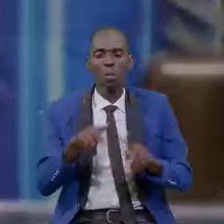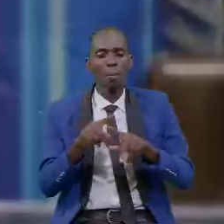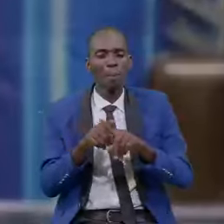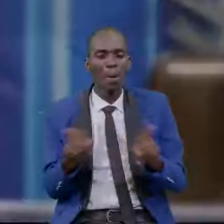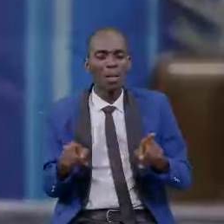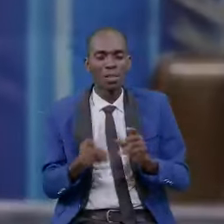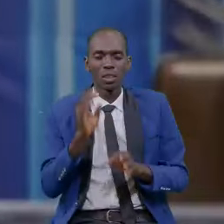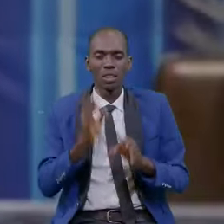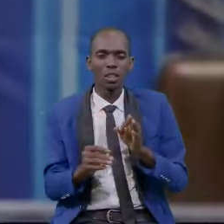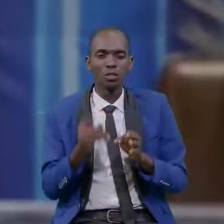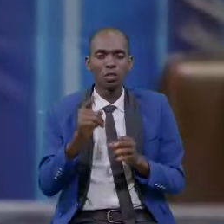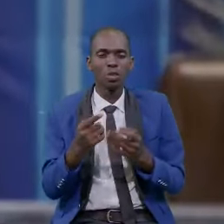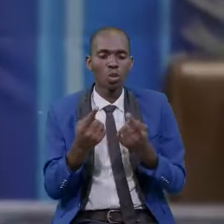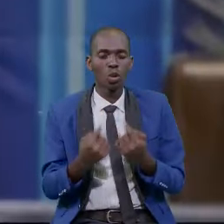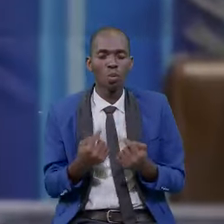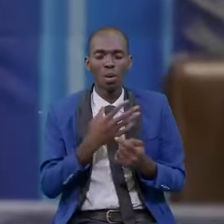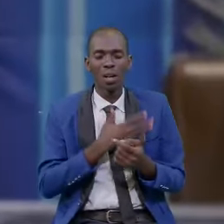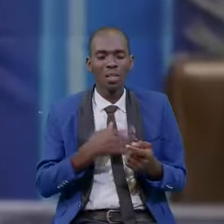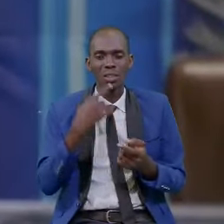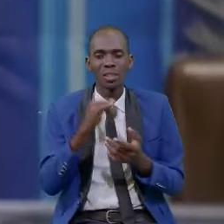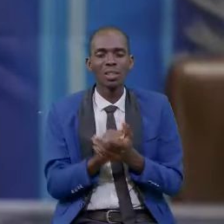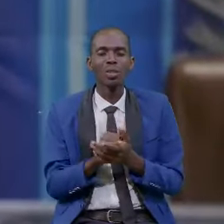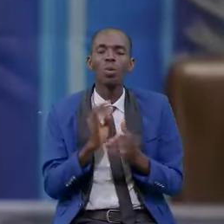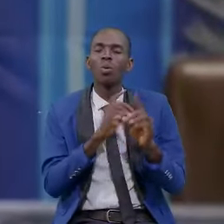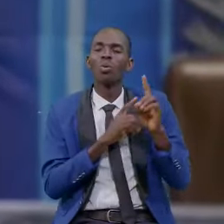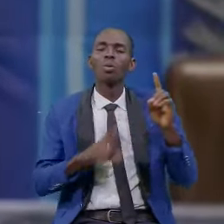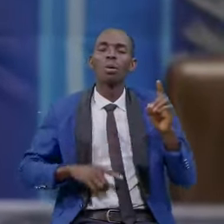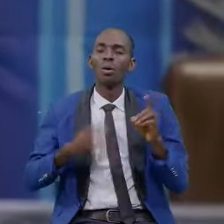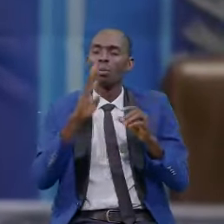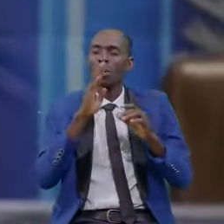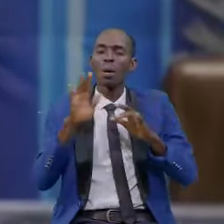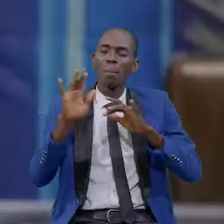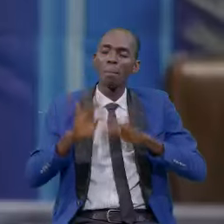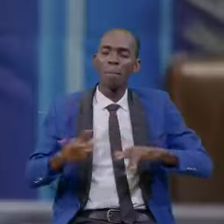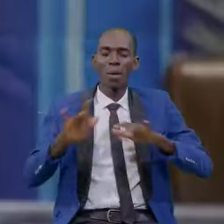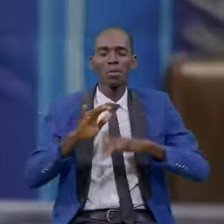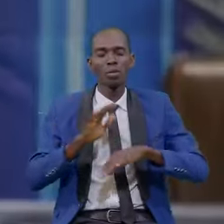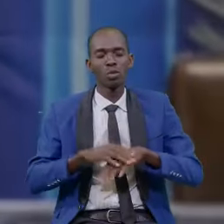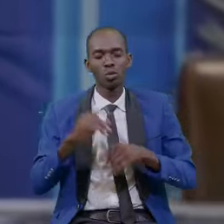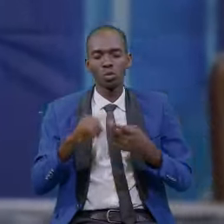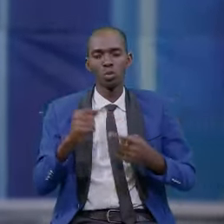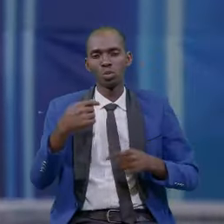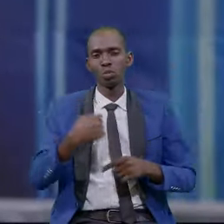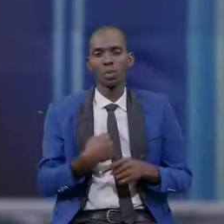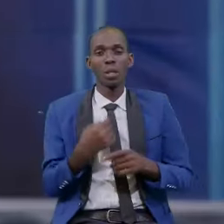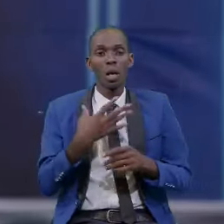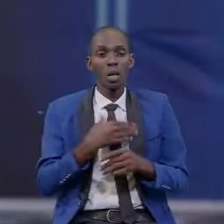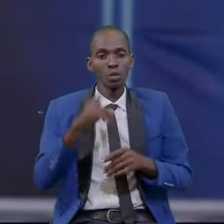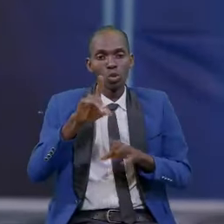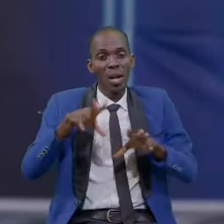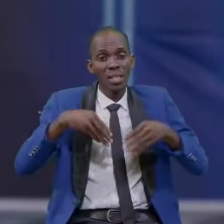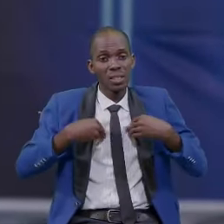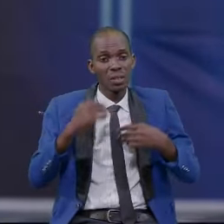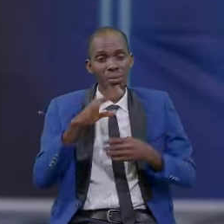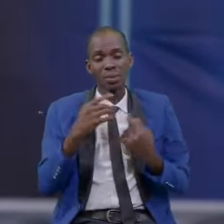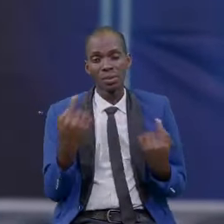you say, be merciful unto me, a sinner, and you acknowledge your sin, and you confess